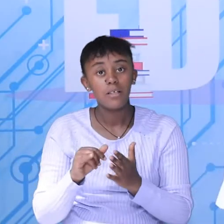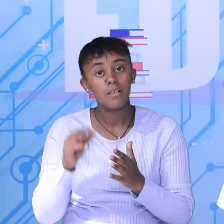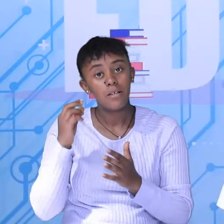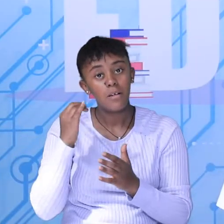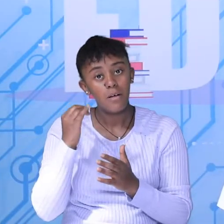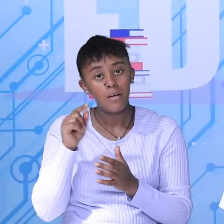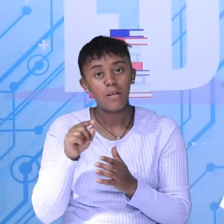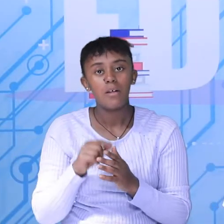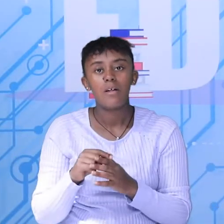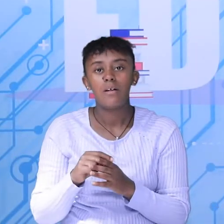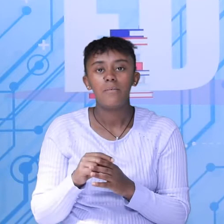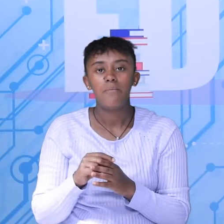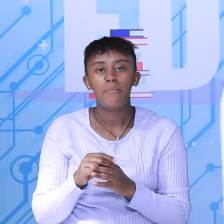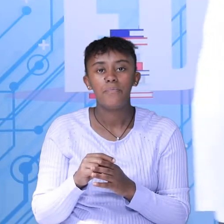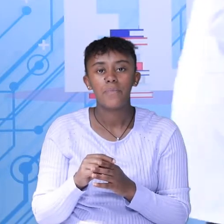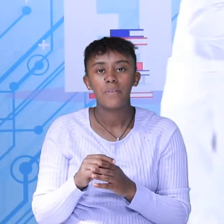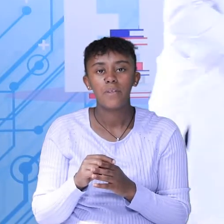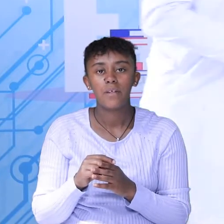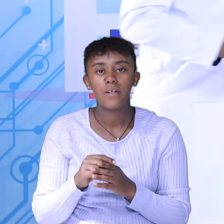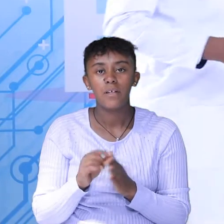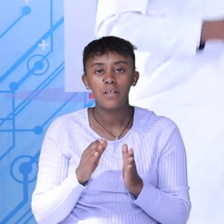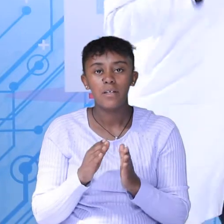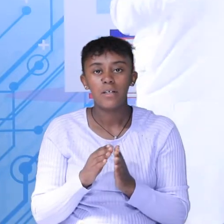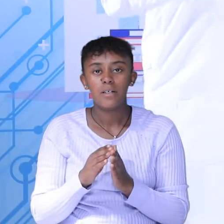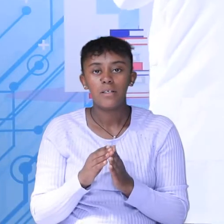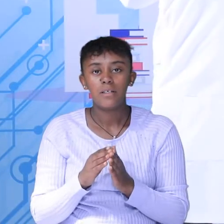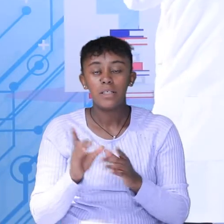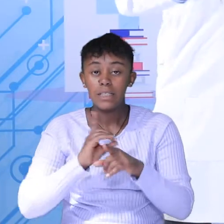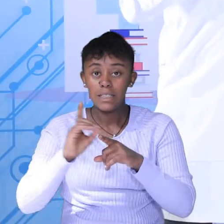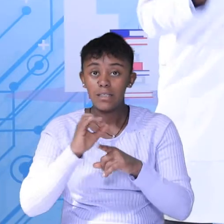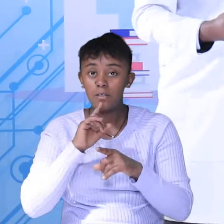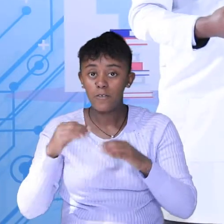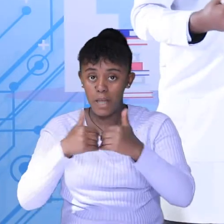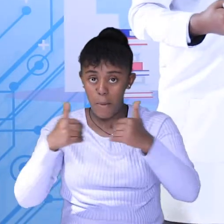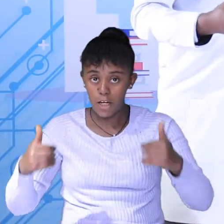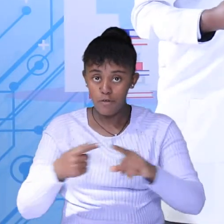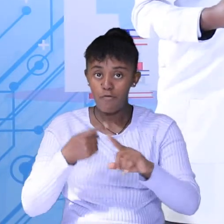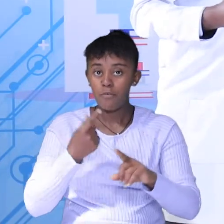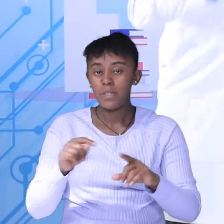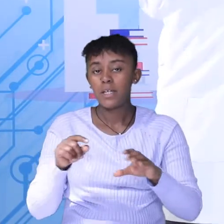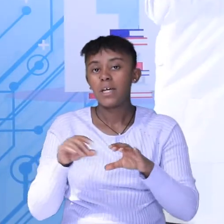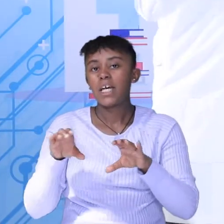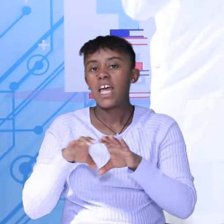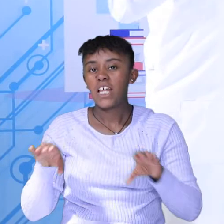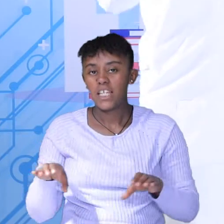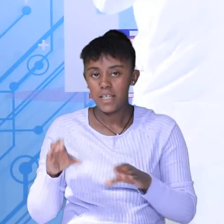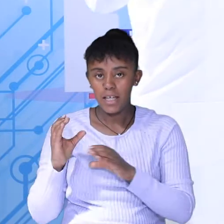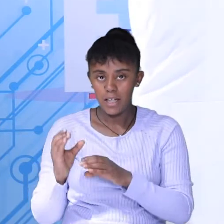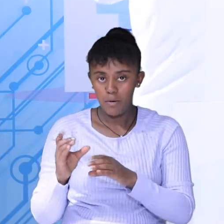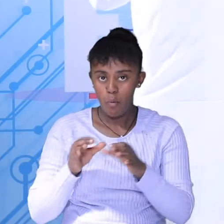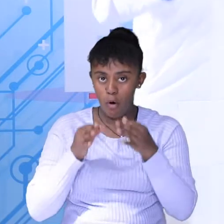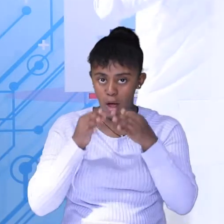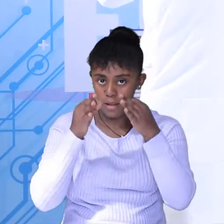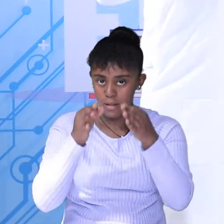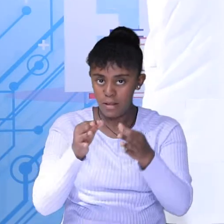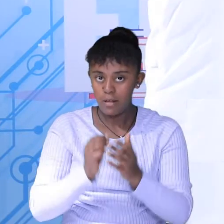it has a linear inverse relation to that of the distance separation from the current carrying conductor. As you go